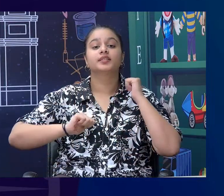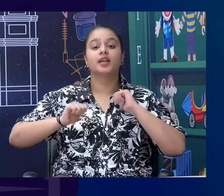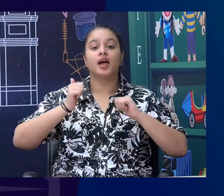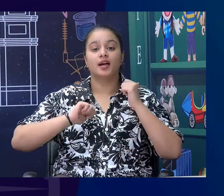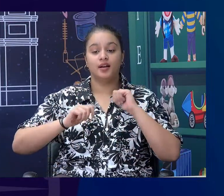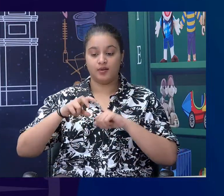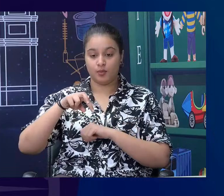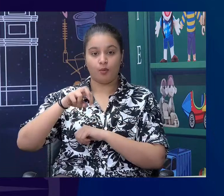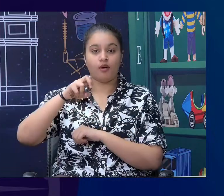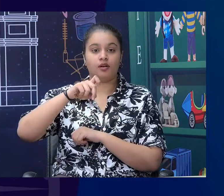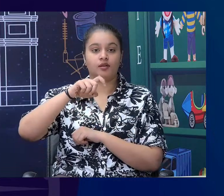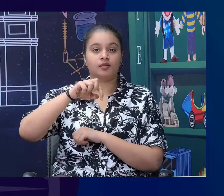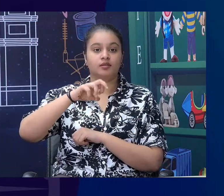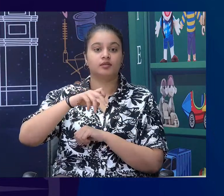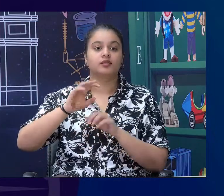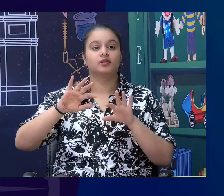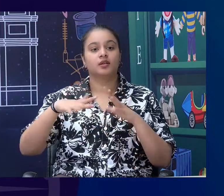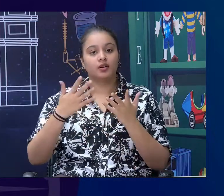right. So,